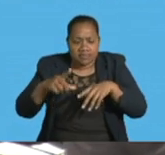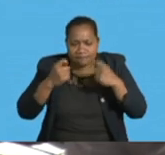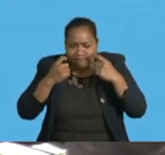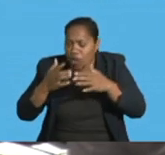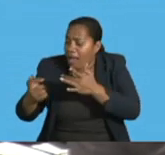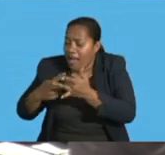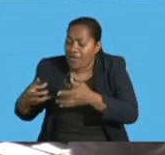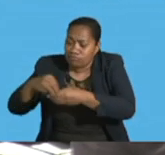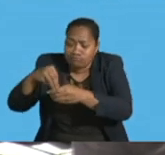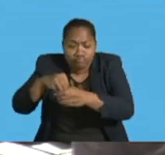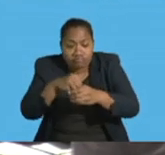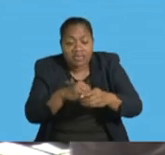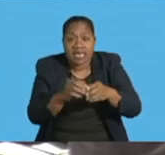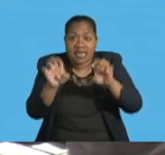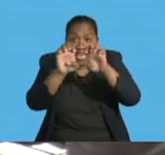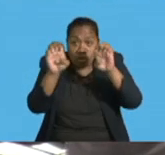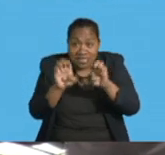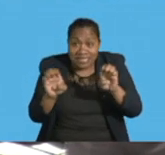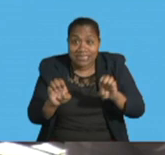systems and communities